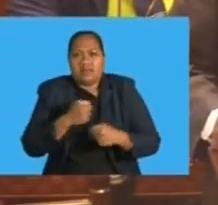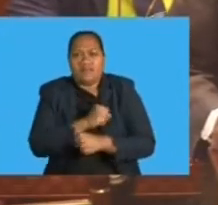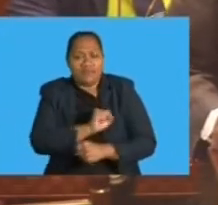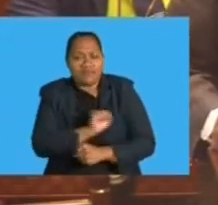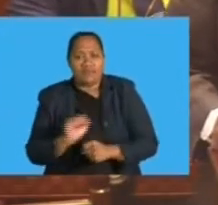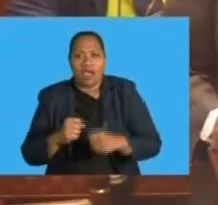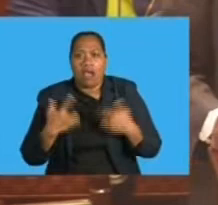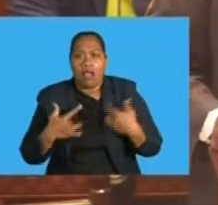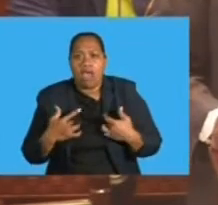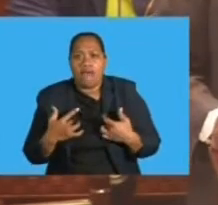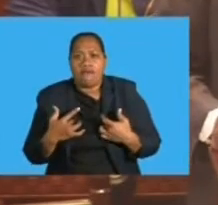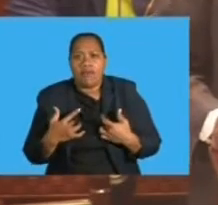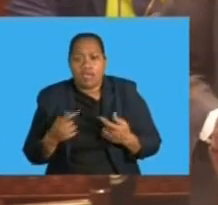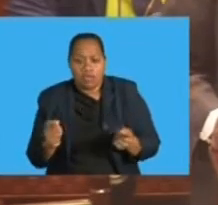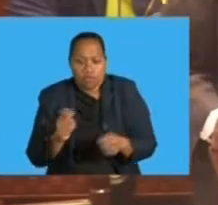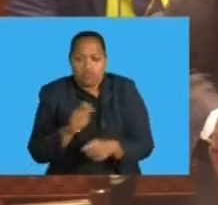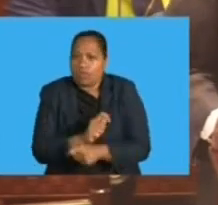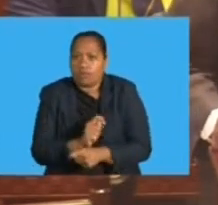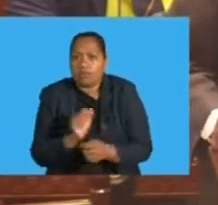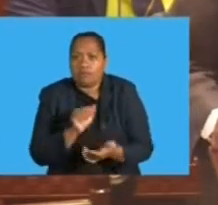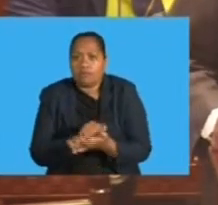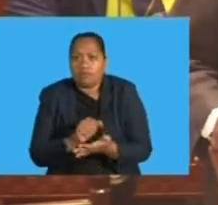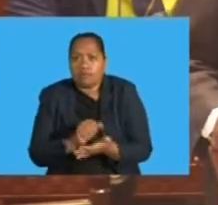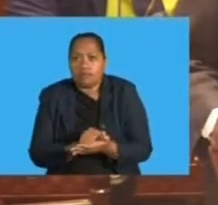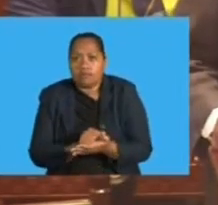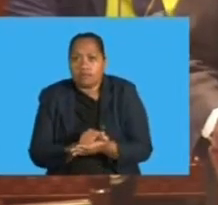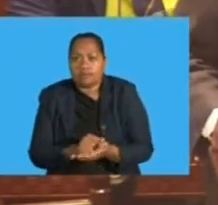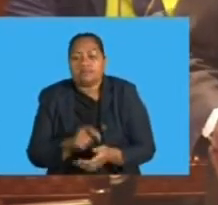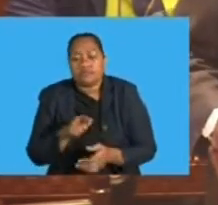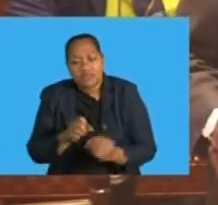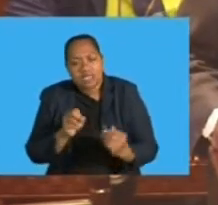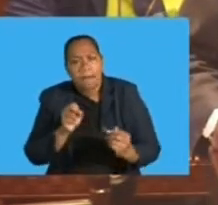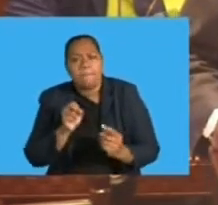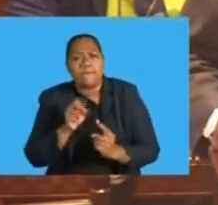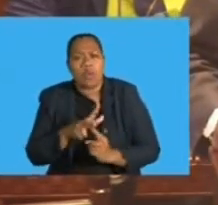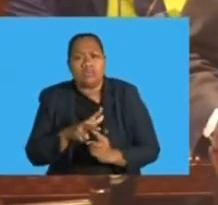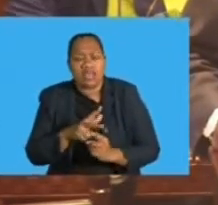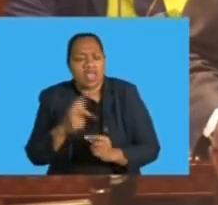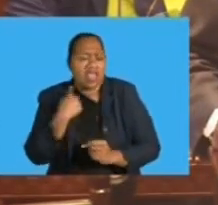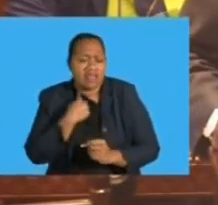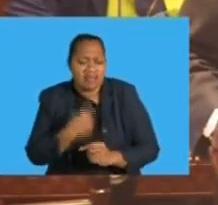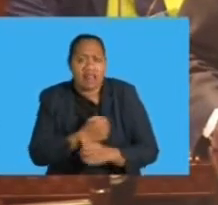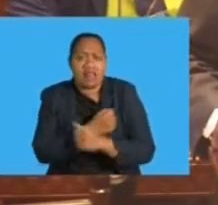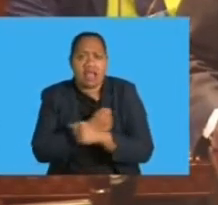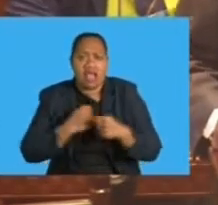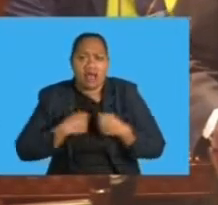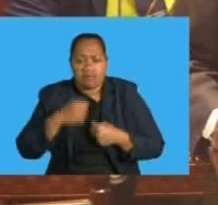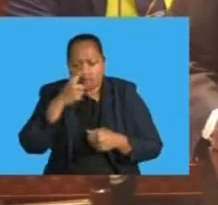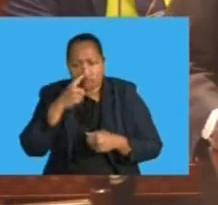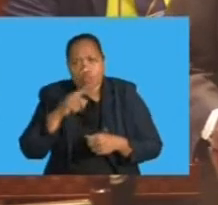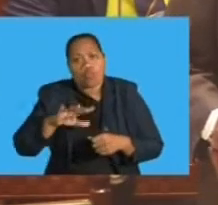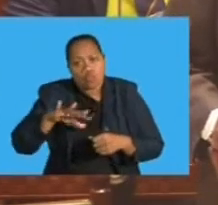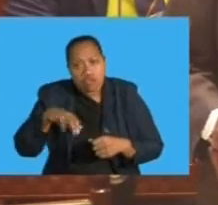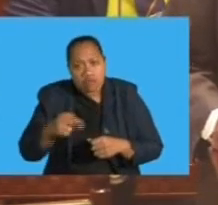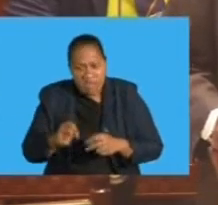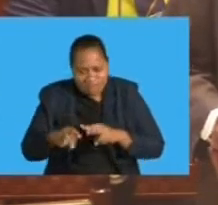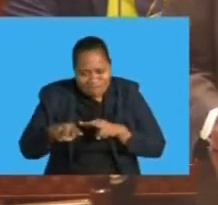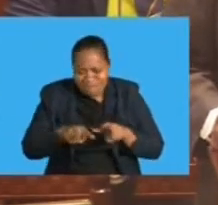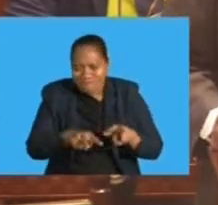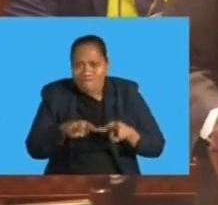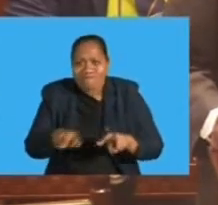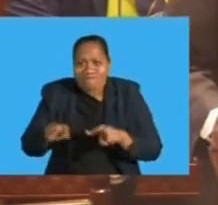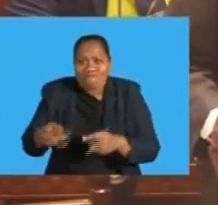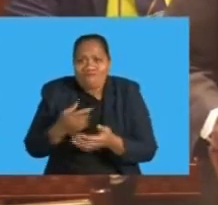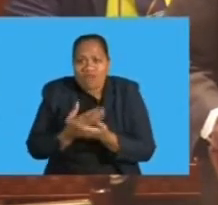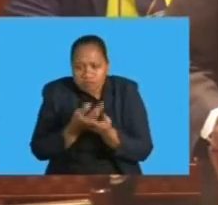However, it is those profiteering of poisoning and killing our people who we must hunt down in a concerted